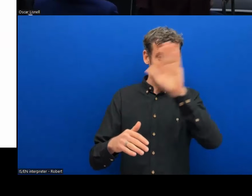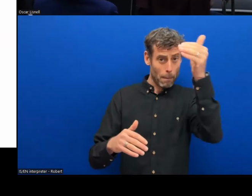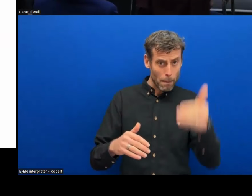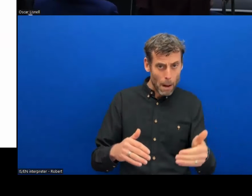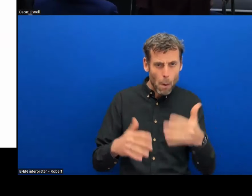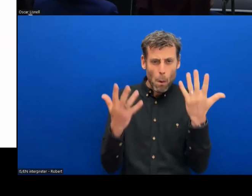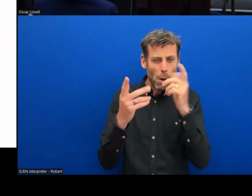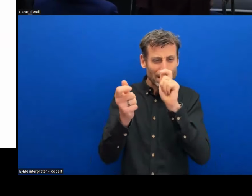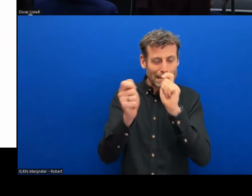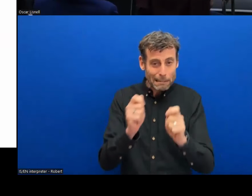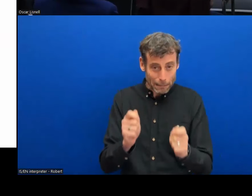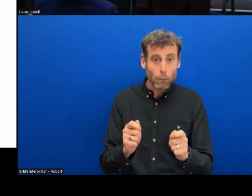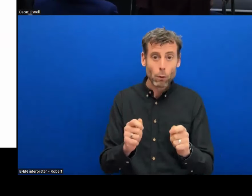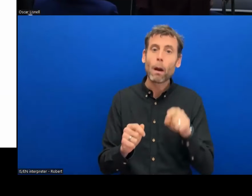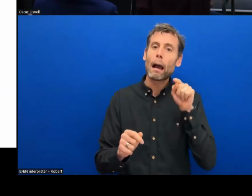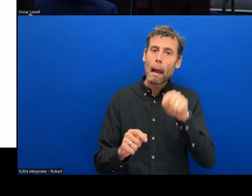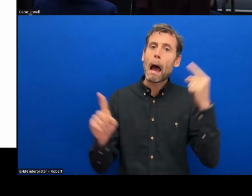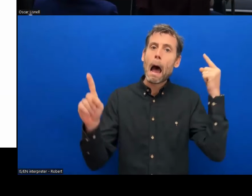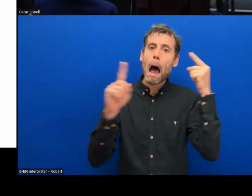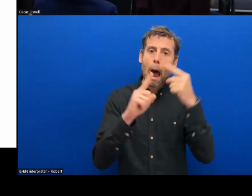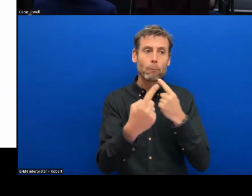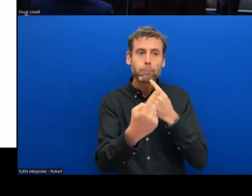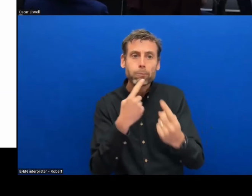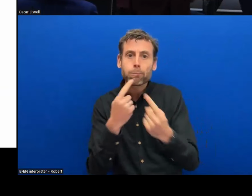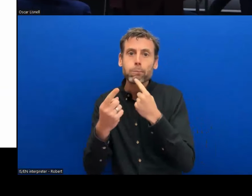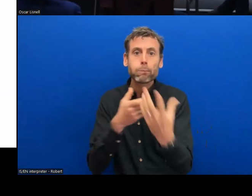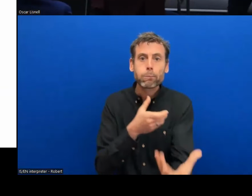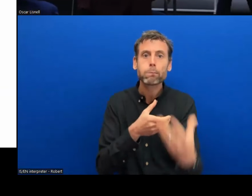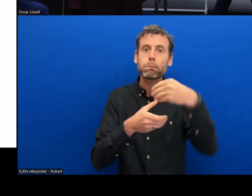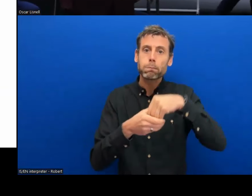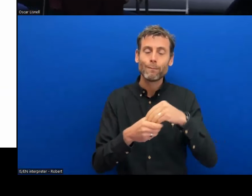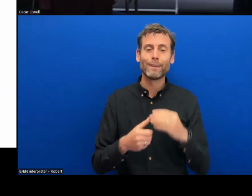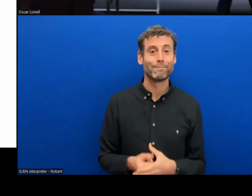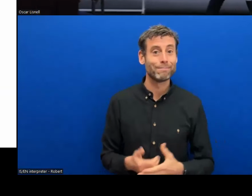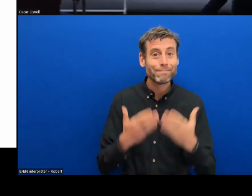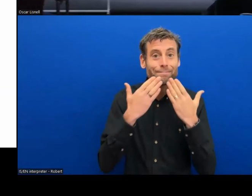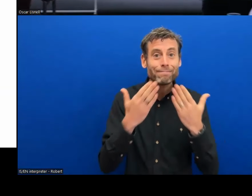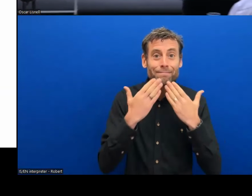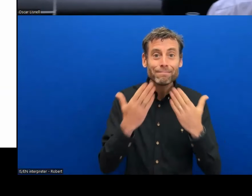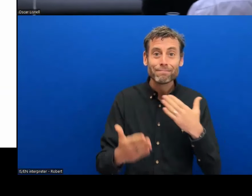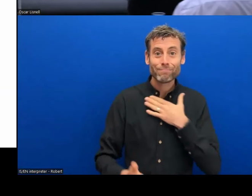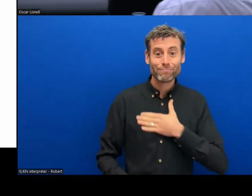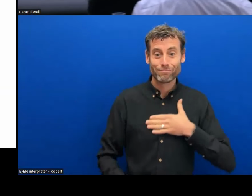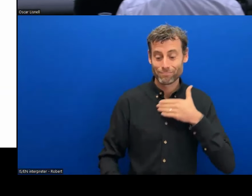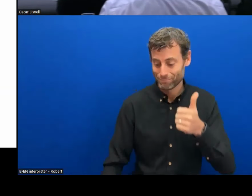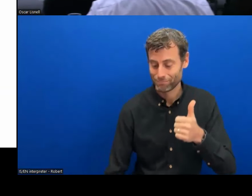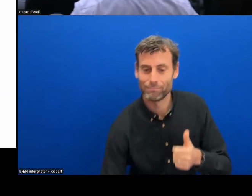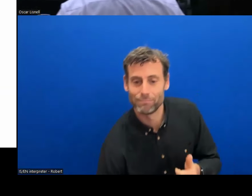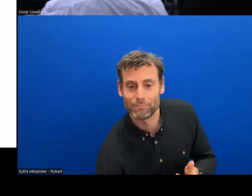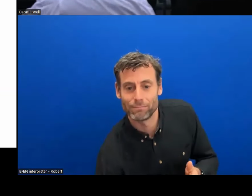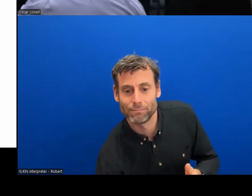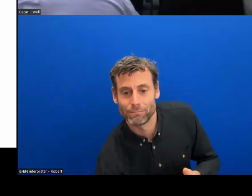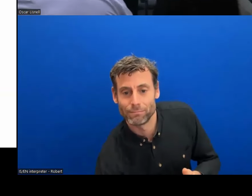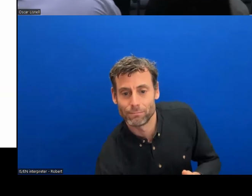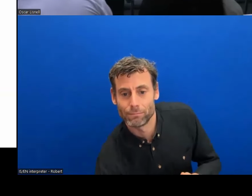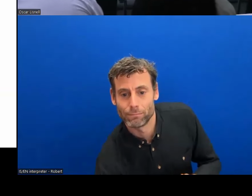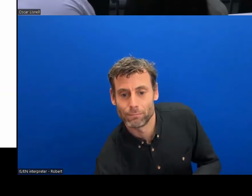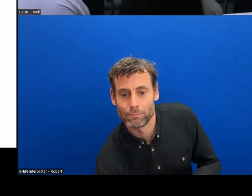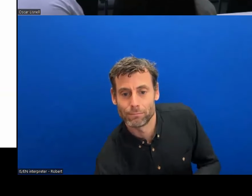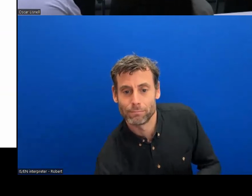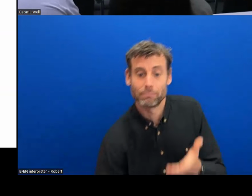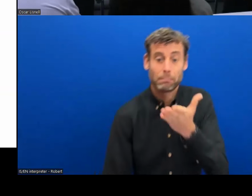I think that's all. Thank you so much. It's been a pleasure, and hopefully we have more results in the future. So before we finish, it's